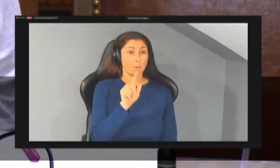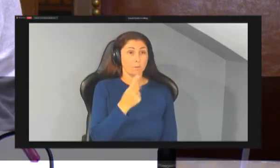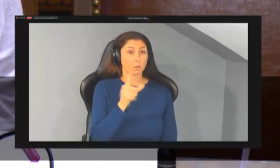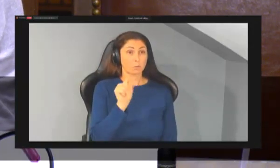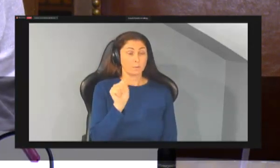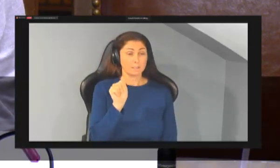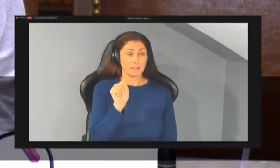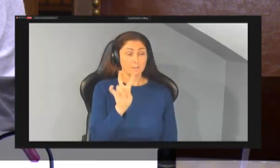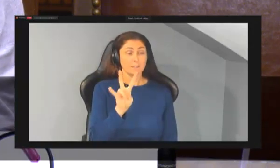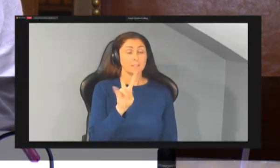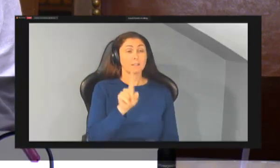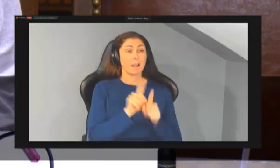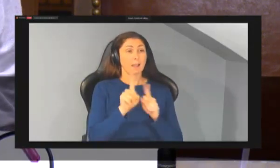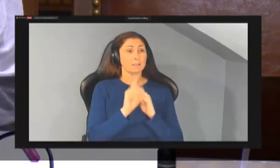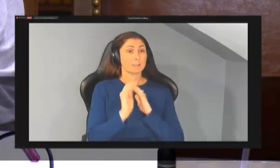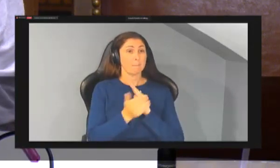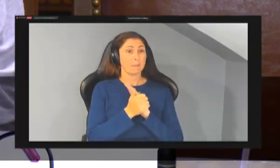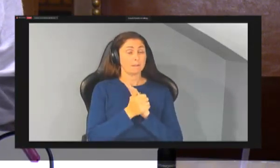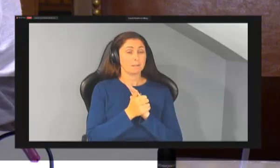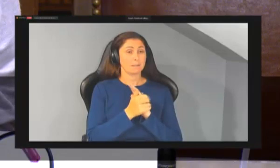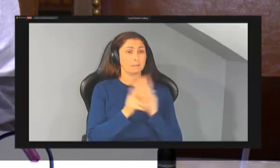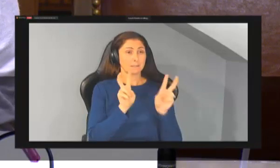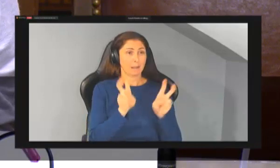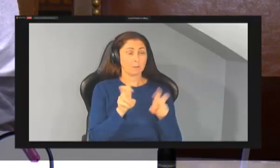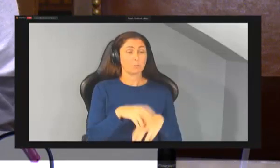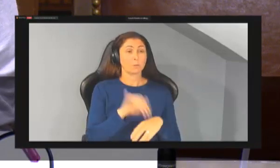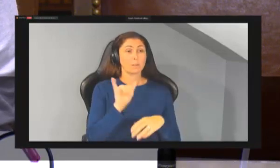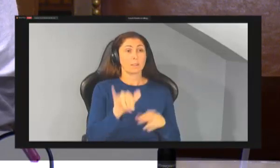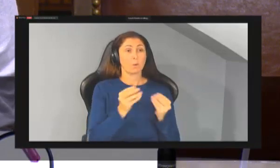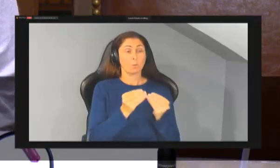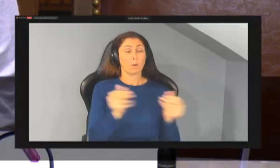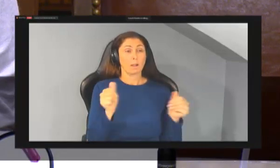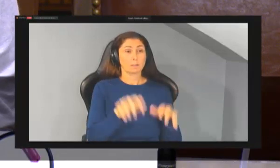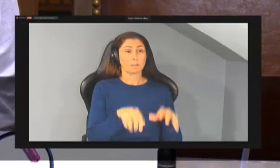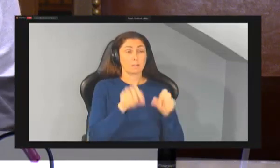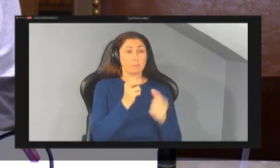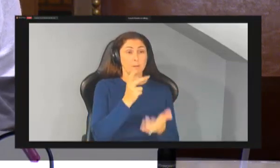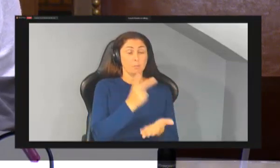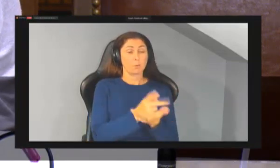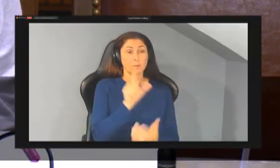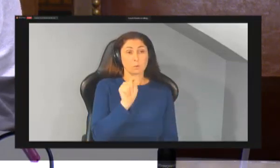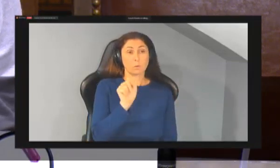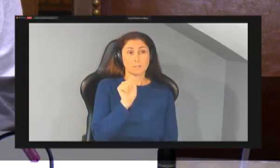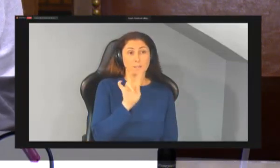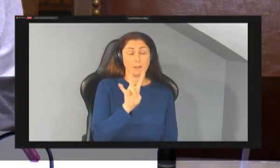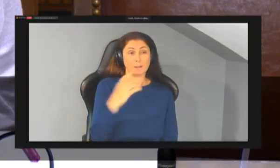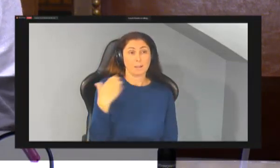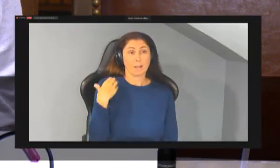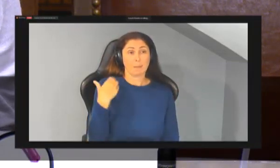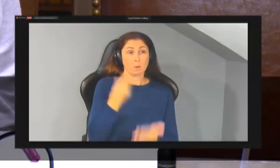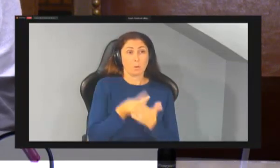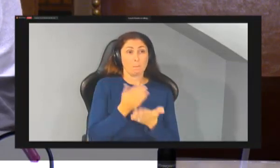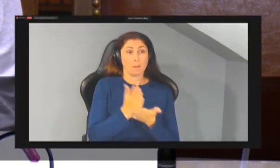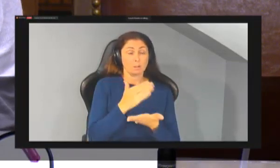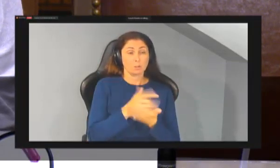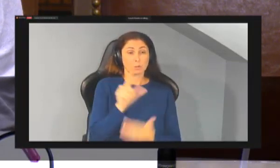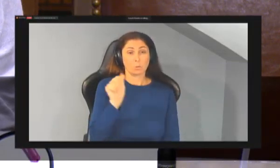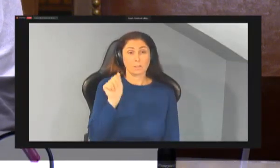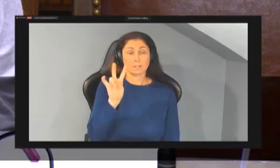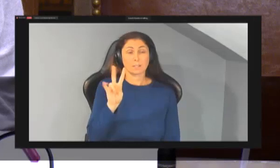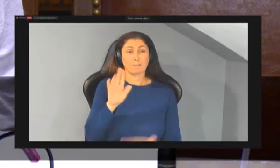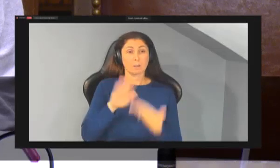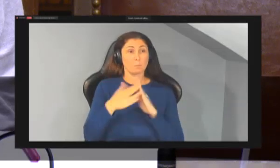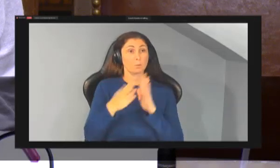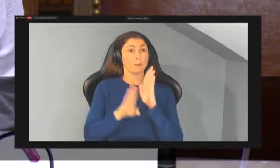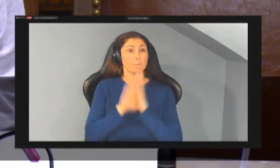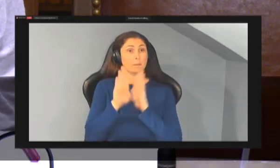2017, as amended, entitled resolution adopting and approving the 2017 capital budget and the 2017 community development